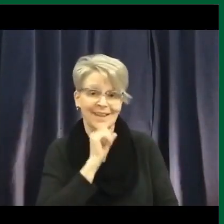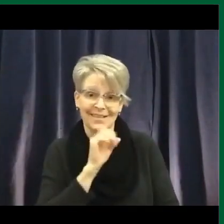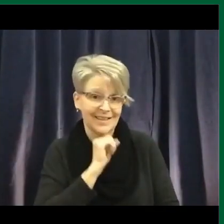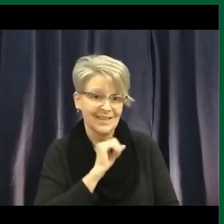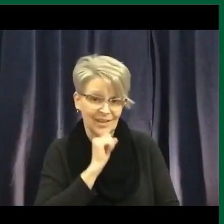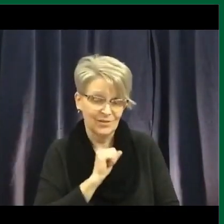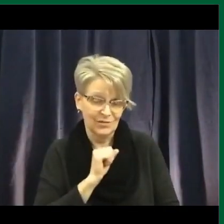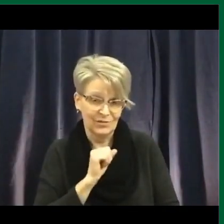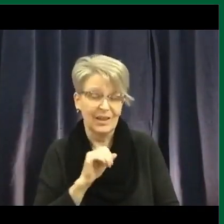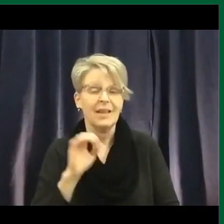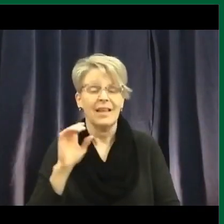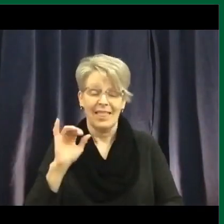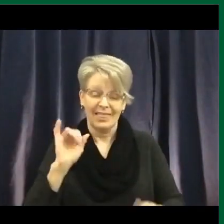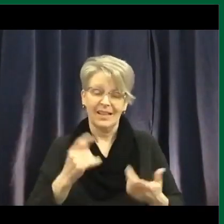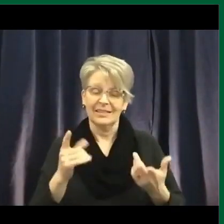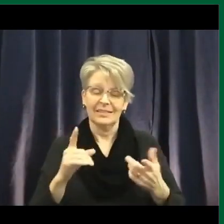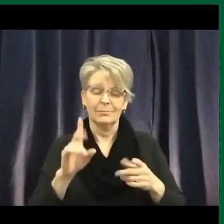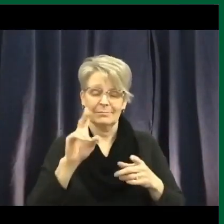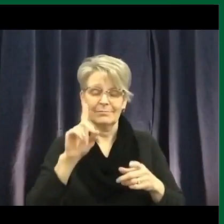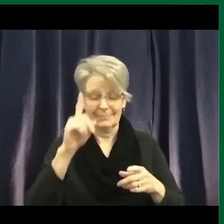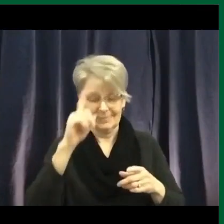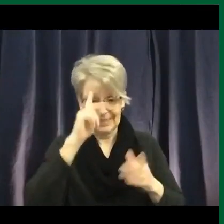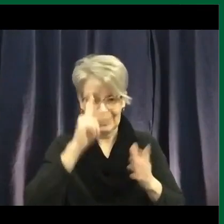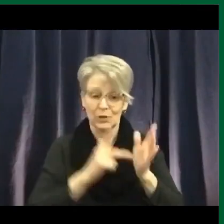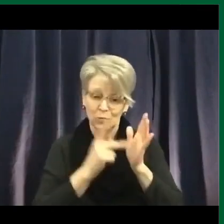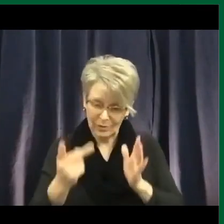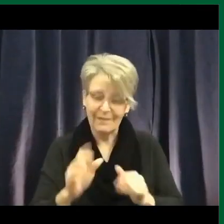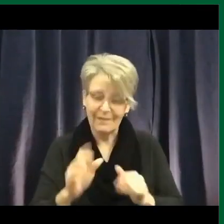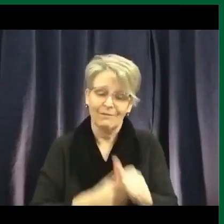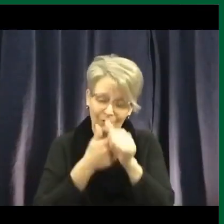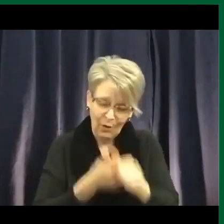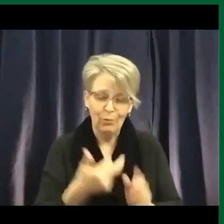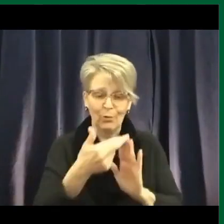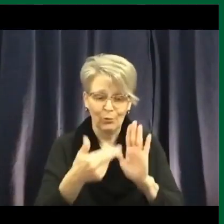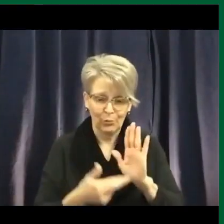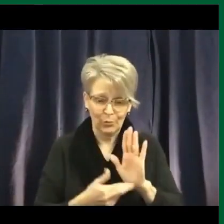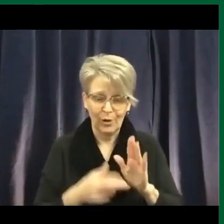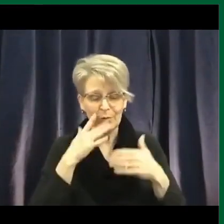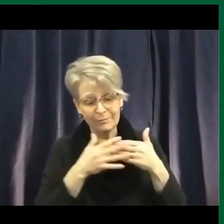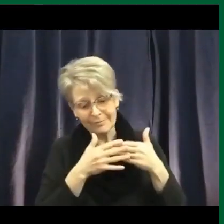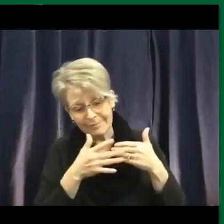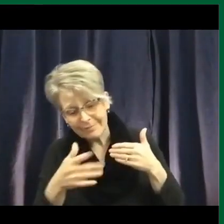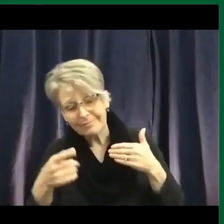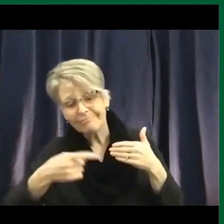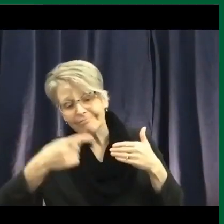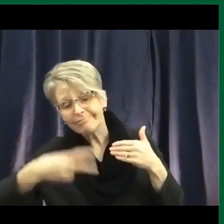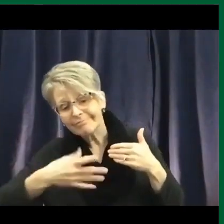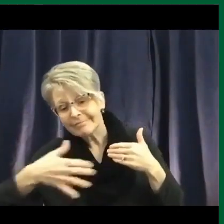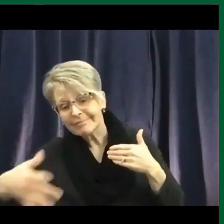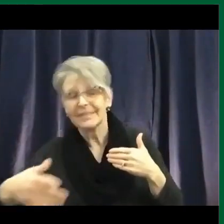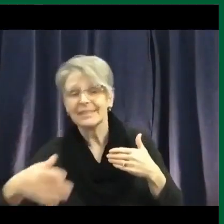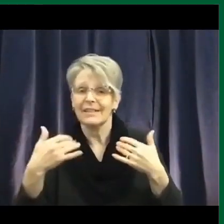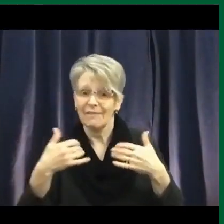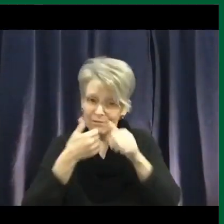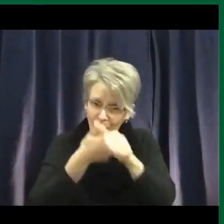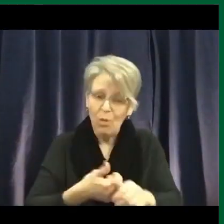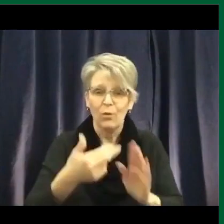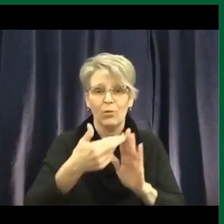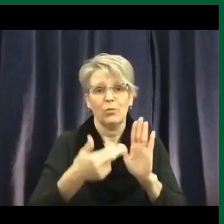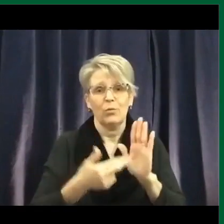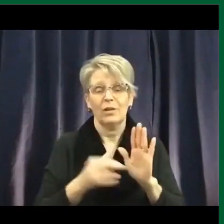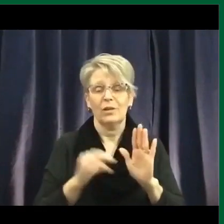we are following the public health guidelines that are in place, in particular over the next number of weeks and couple of months. But also, a great reminder